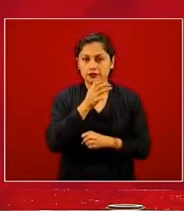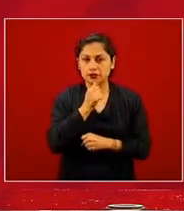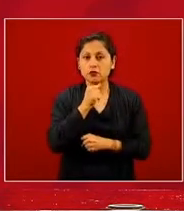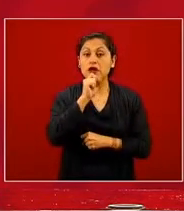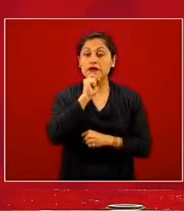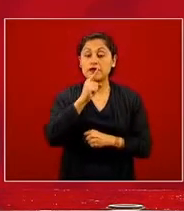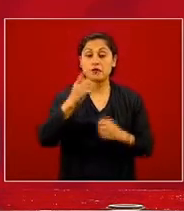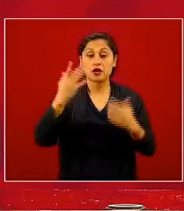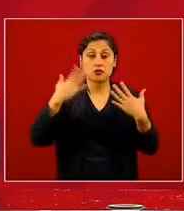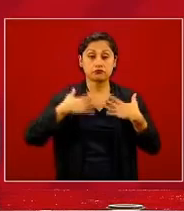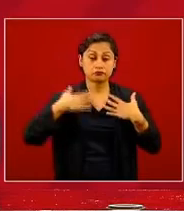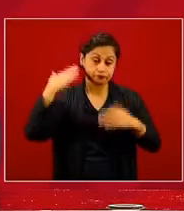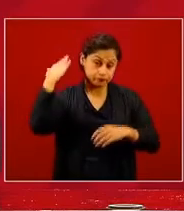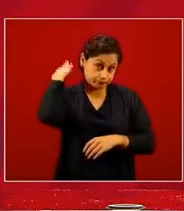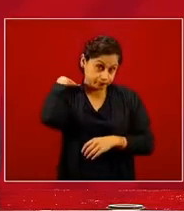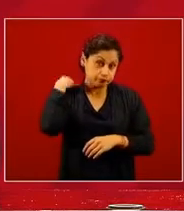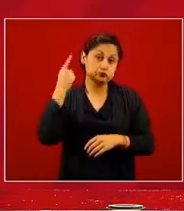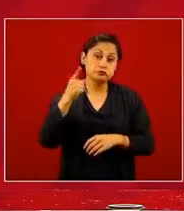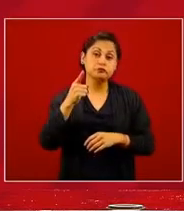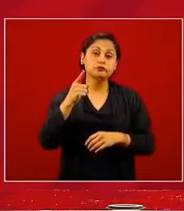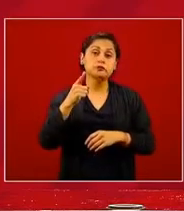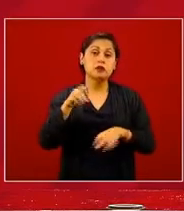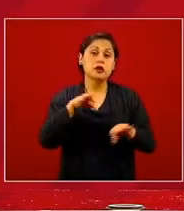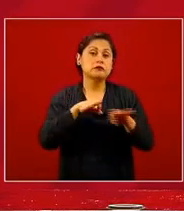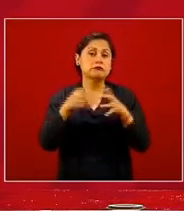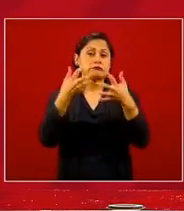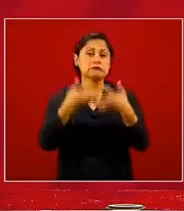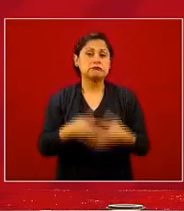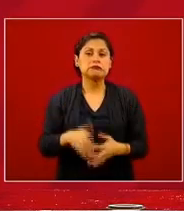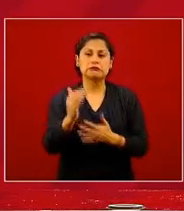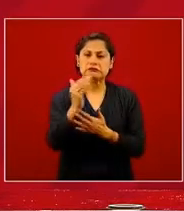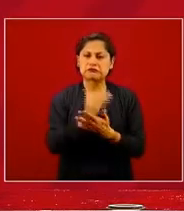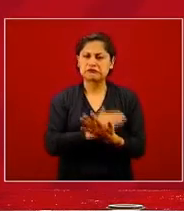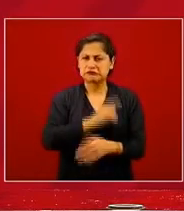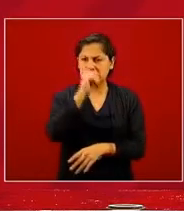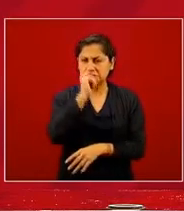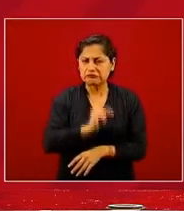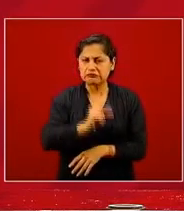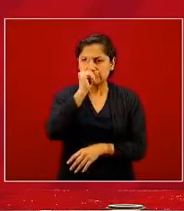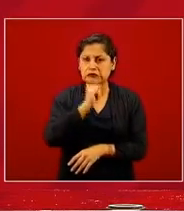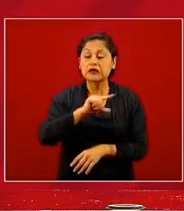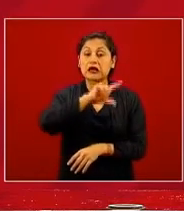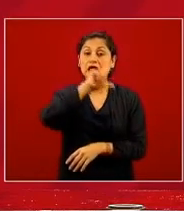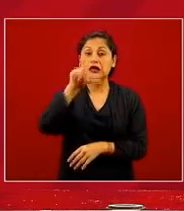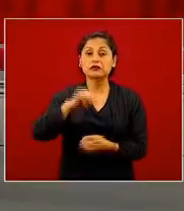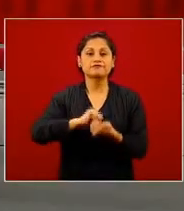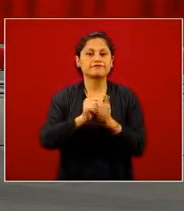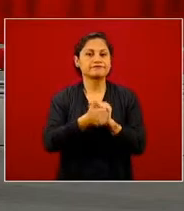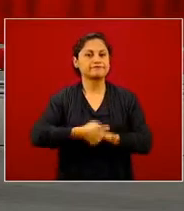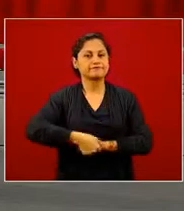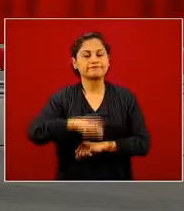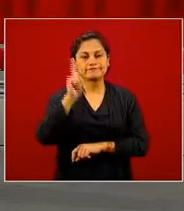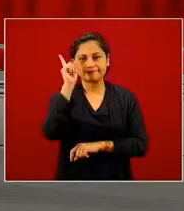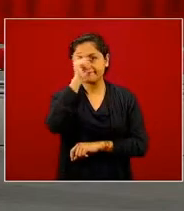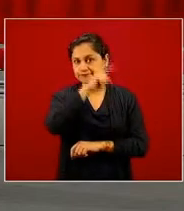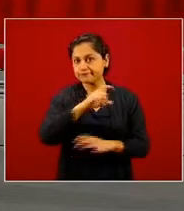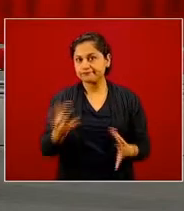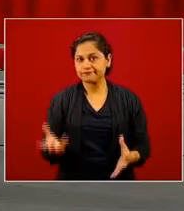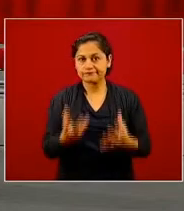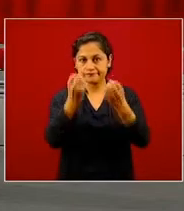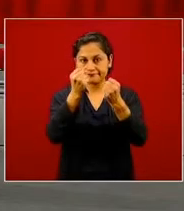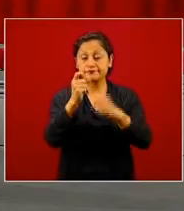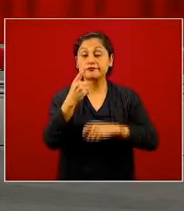condition that may cause respiratory failure, problems with the lungs, and this can turn in a